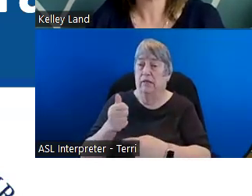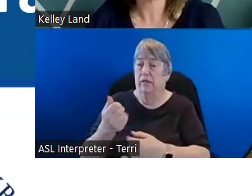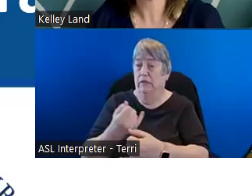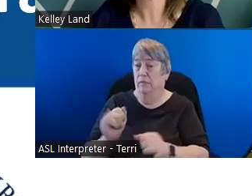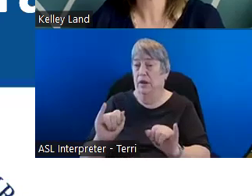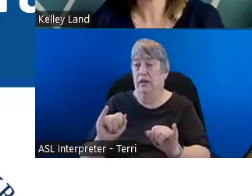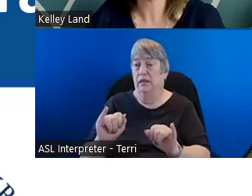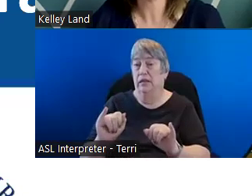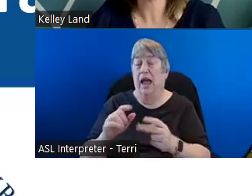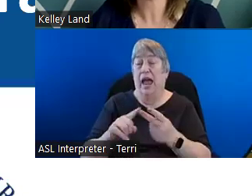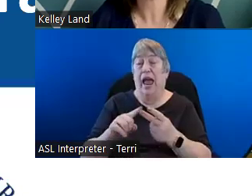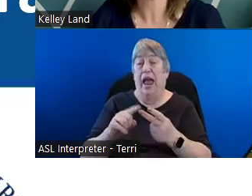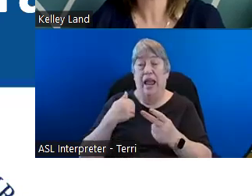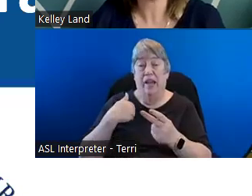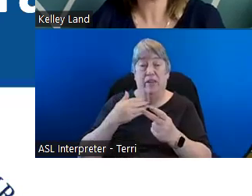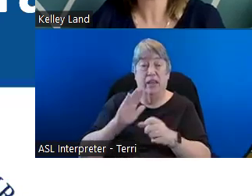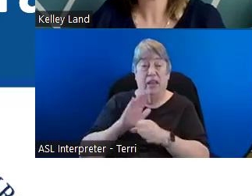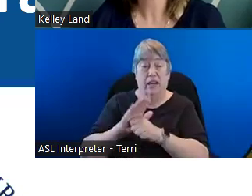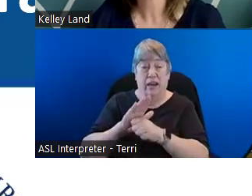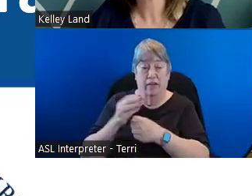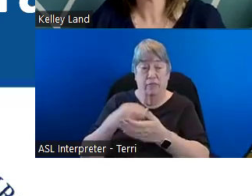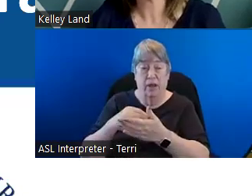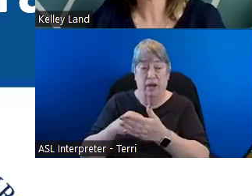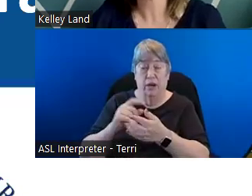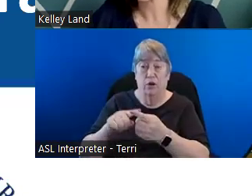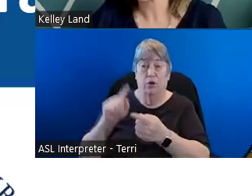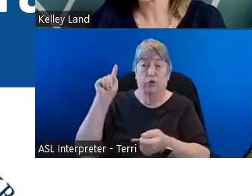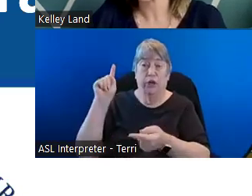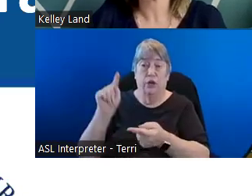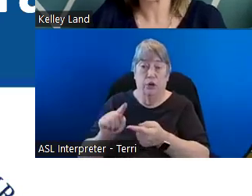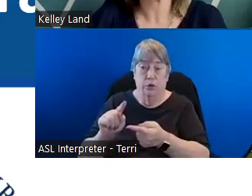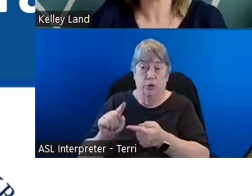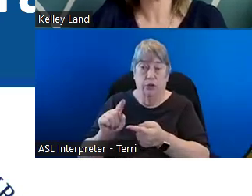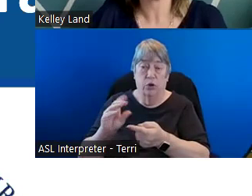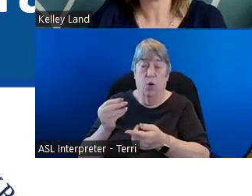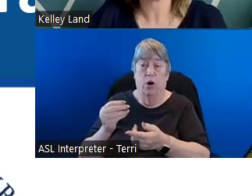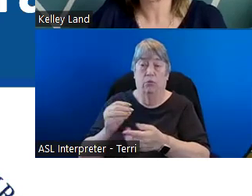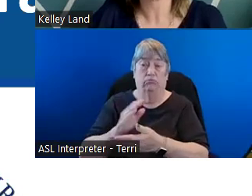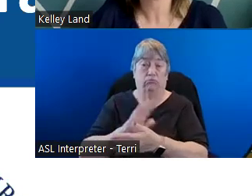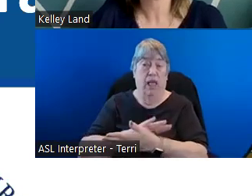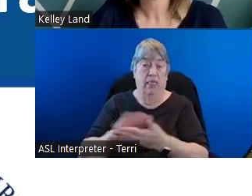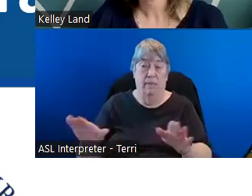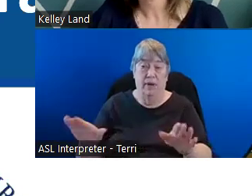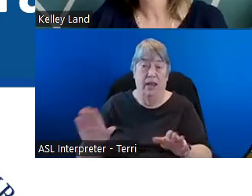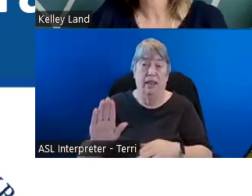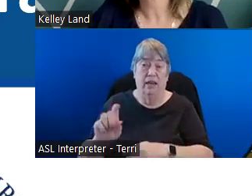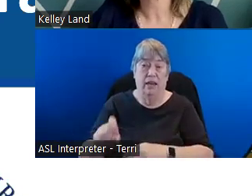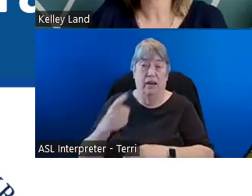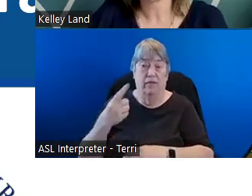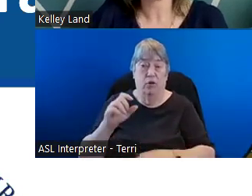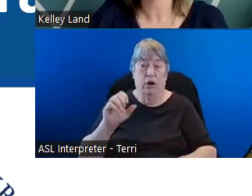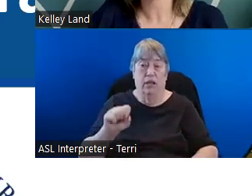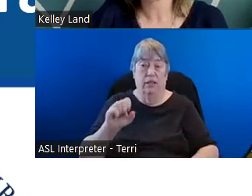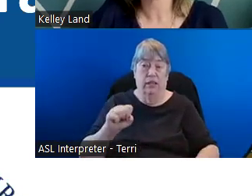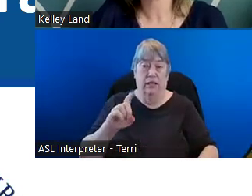enough income to reduce or eliminate their need for Social Security disability benefits. Also, there is